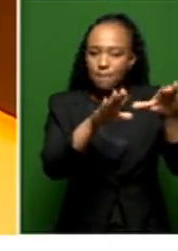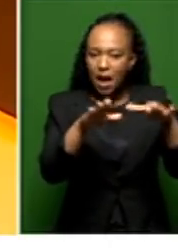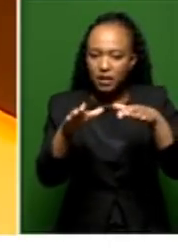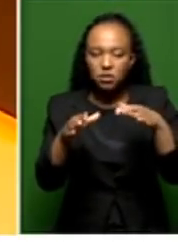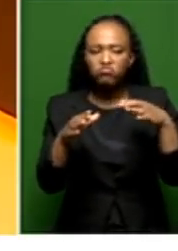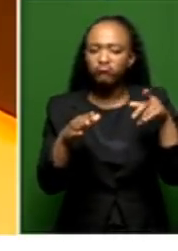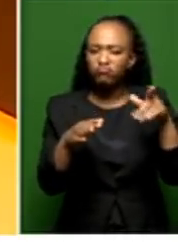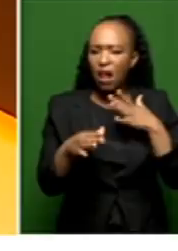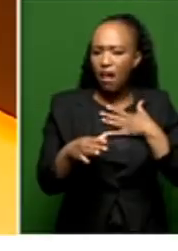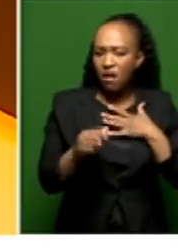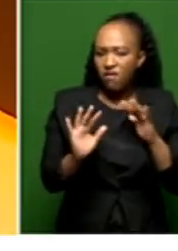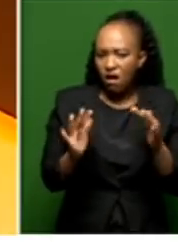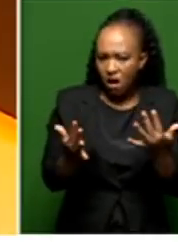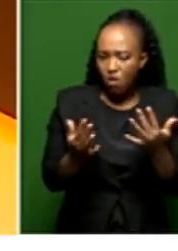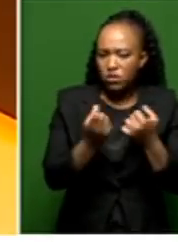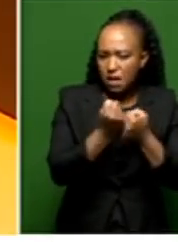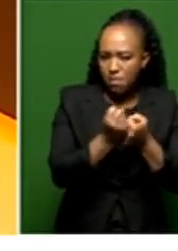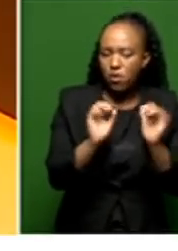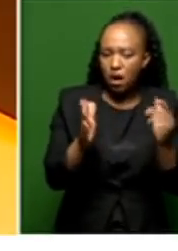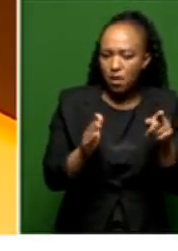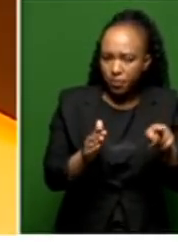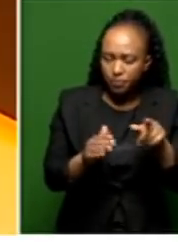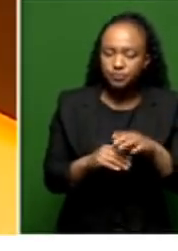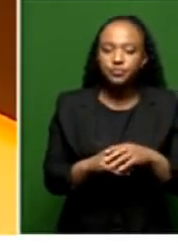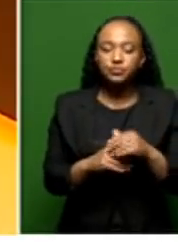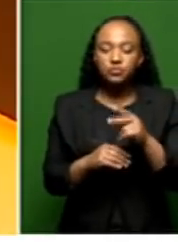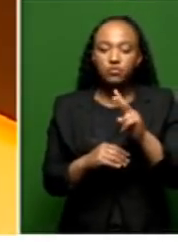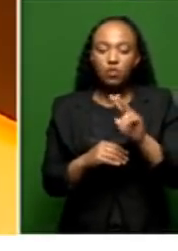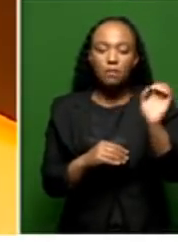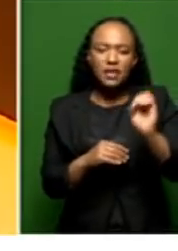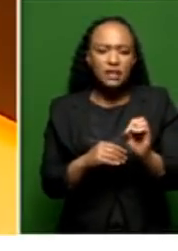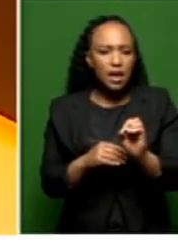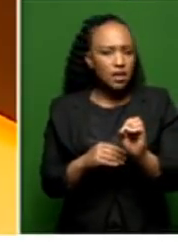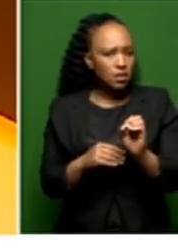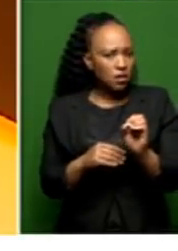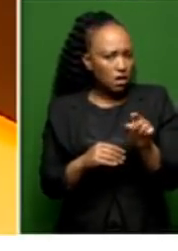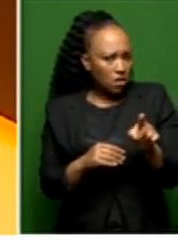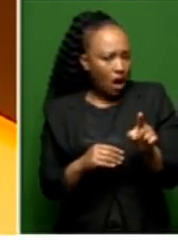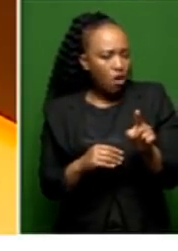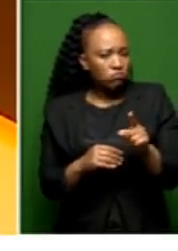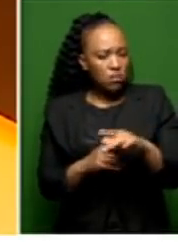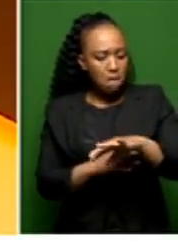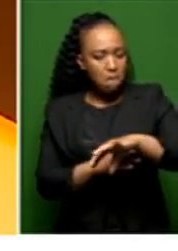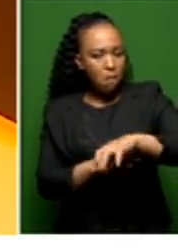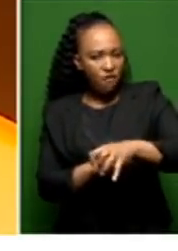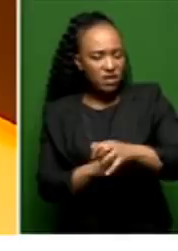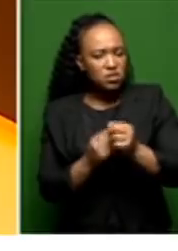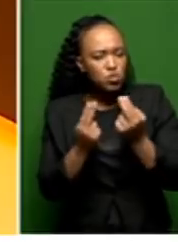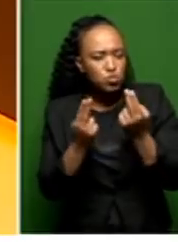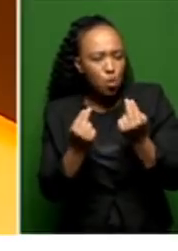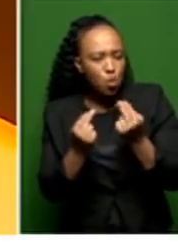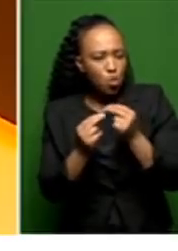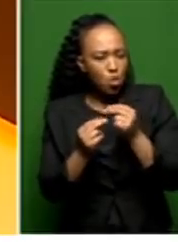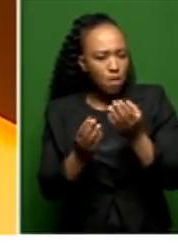party. 2% for a new party that's only rarely contesting in two provinces isn't